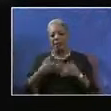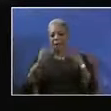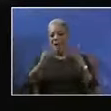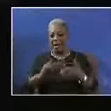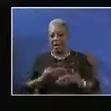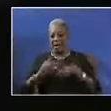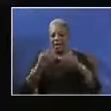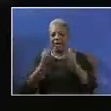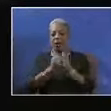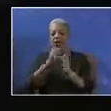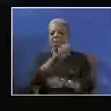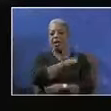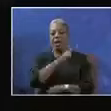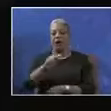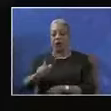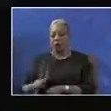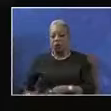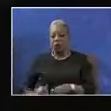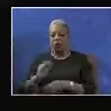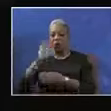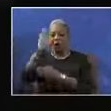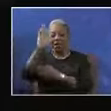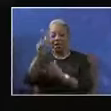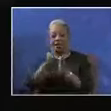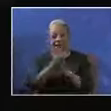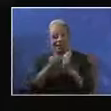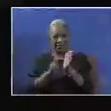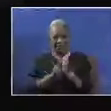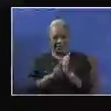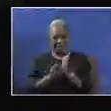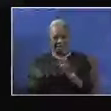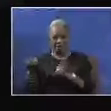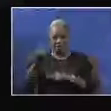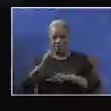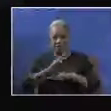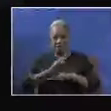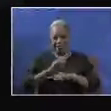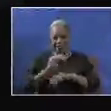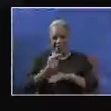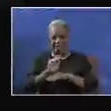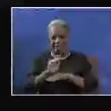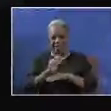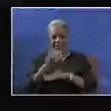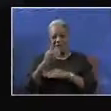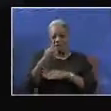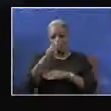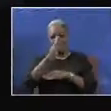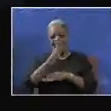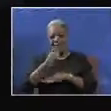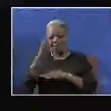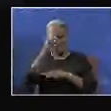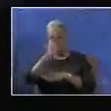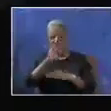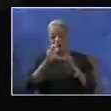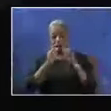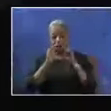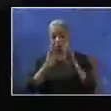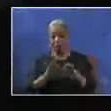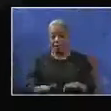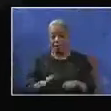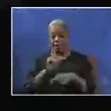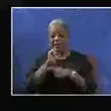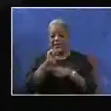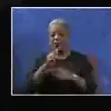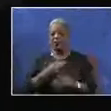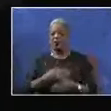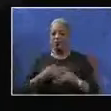law. Meditate day and night. Don't thank God for your blessings, but don't delight in them. Delight